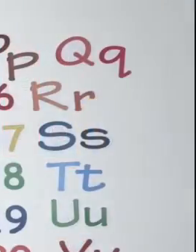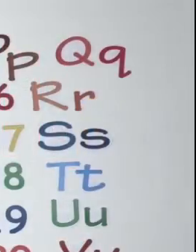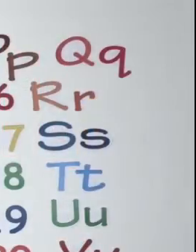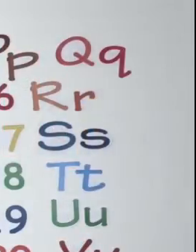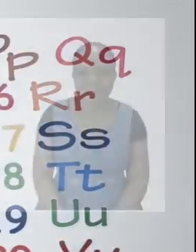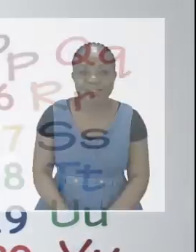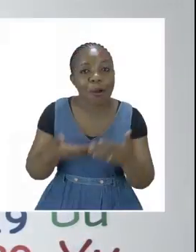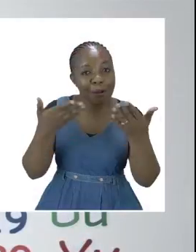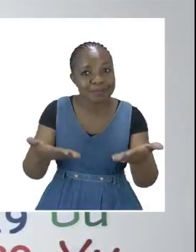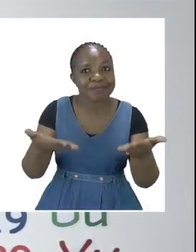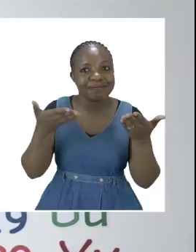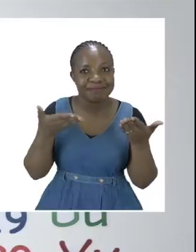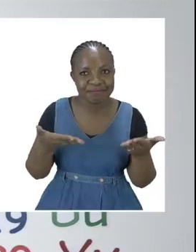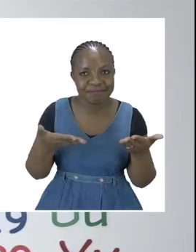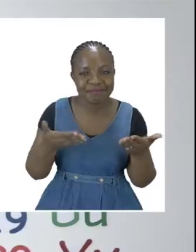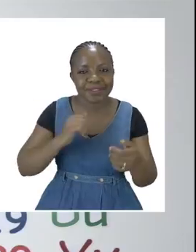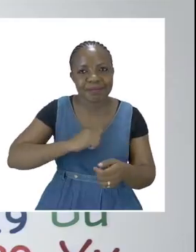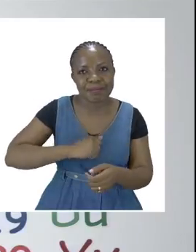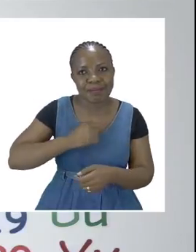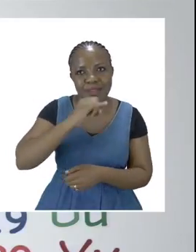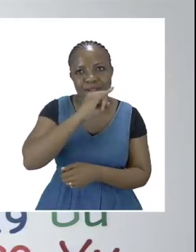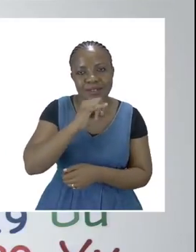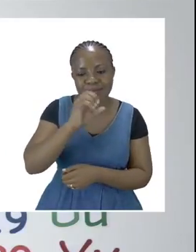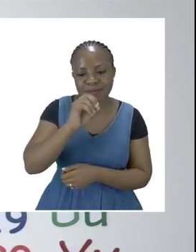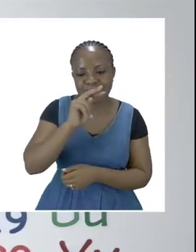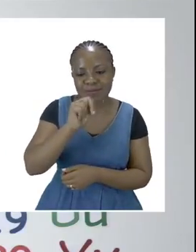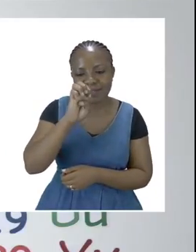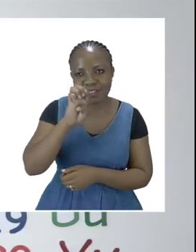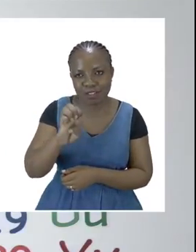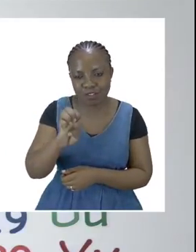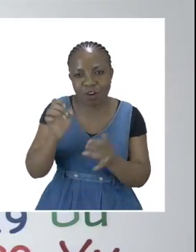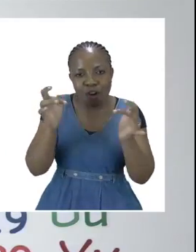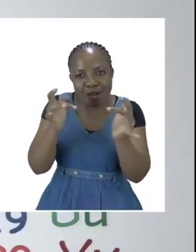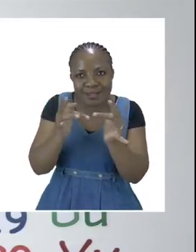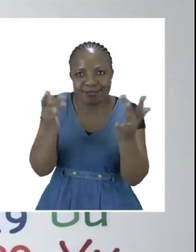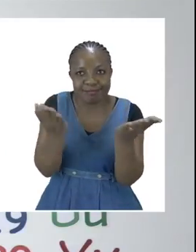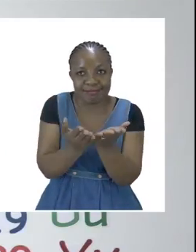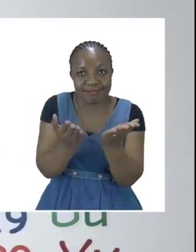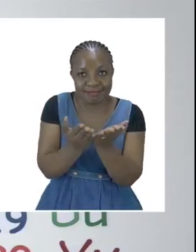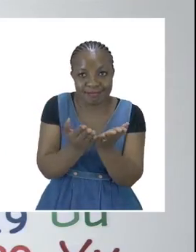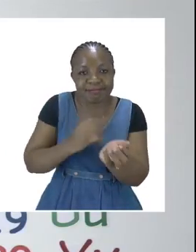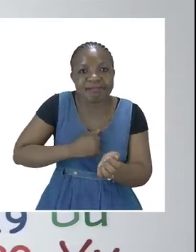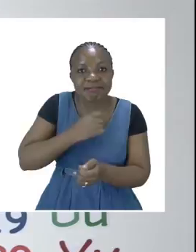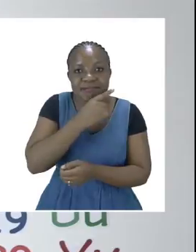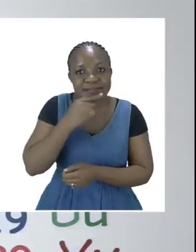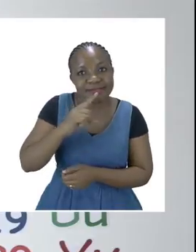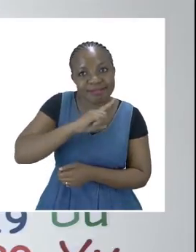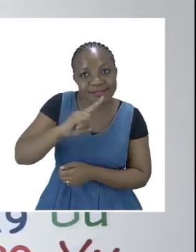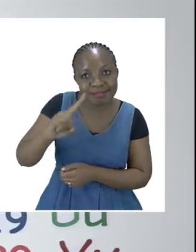Welcome to MyZone Online School. My name is Teacher Mutsa. Get your